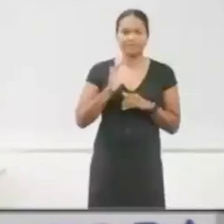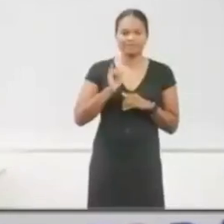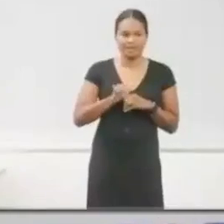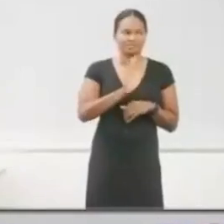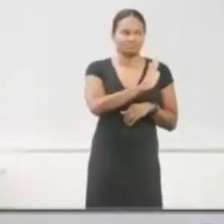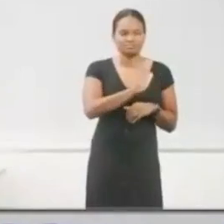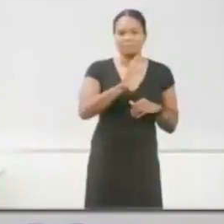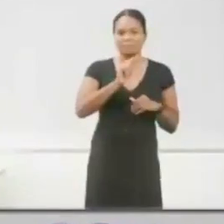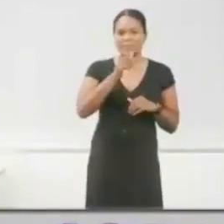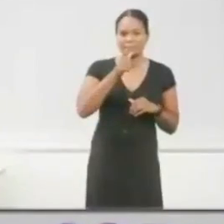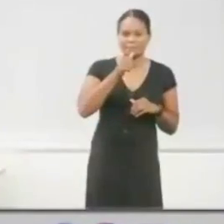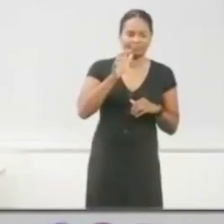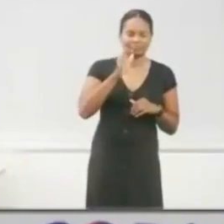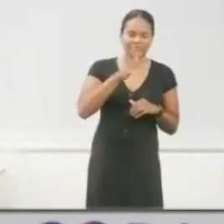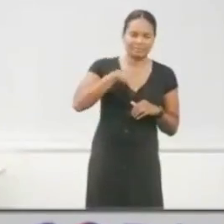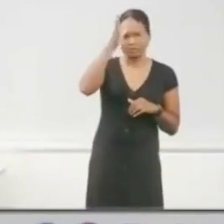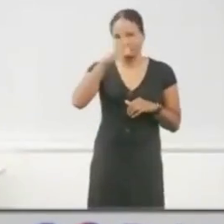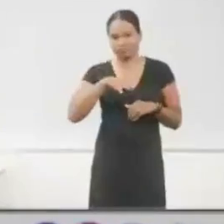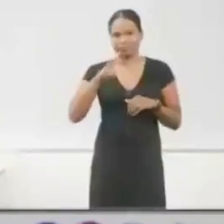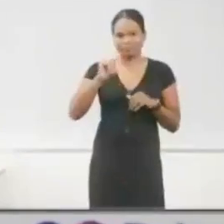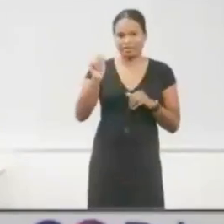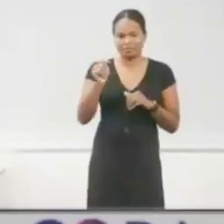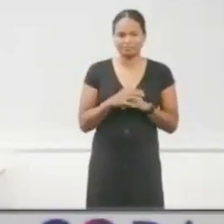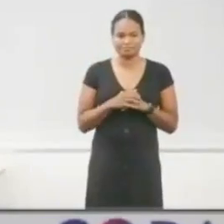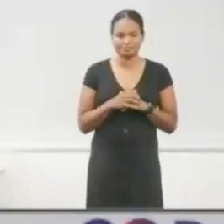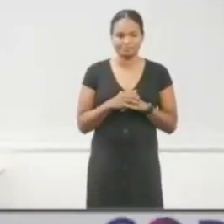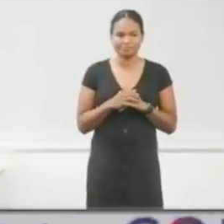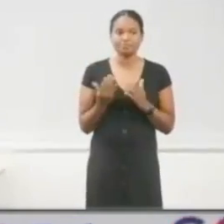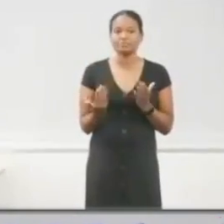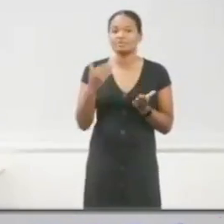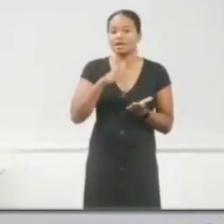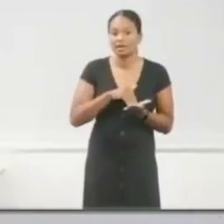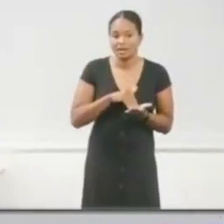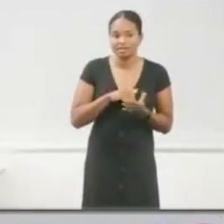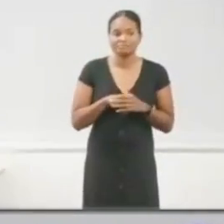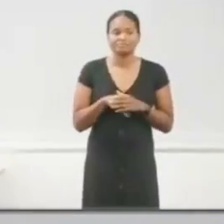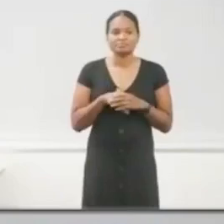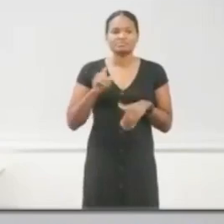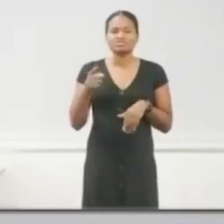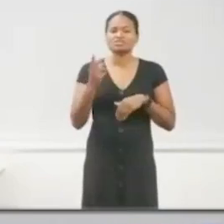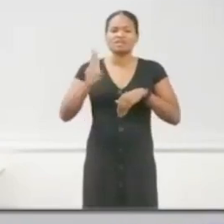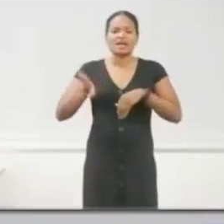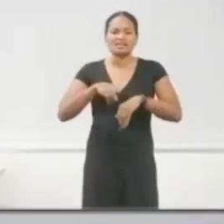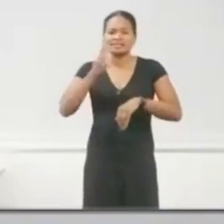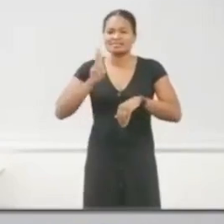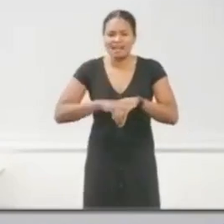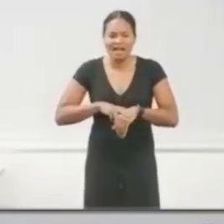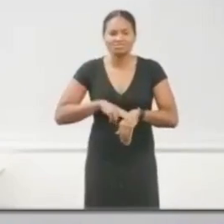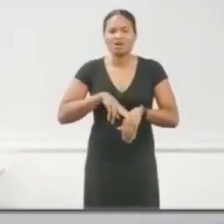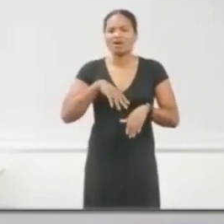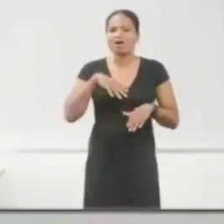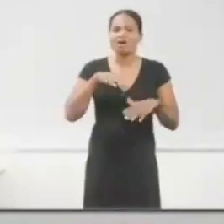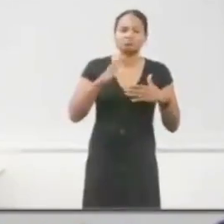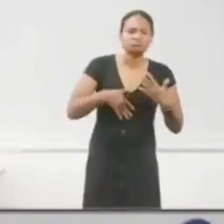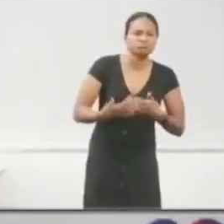towards the main entrance. Again, kind of an organic, action-packed workshop that we put